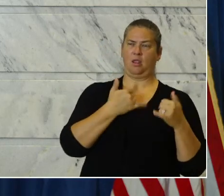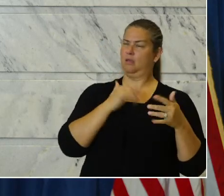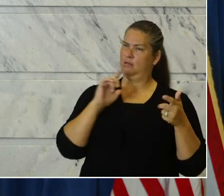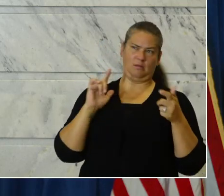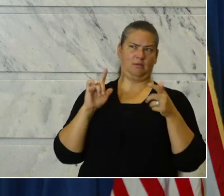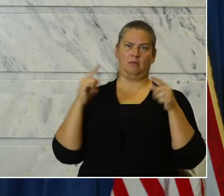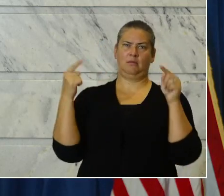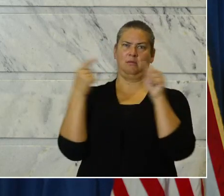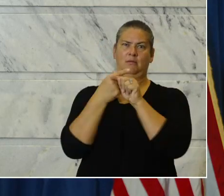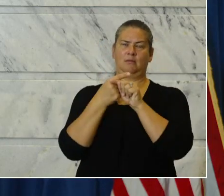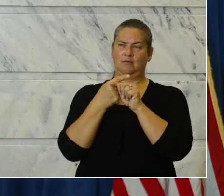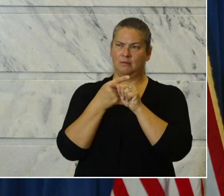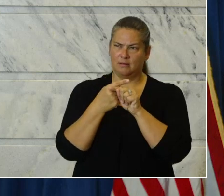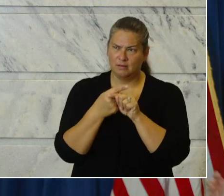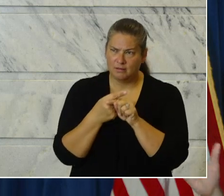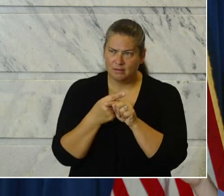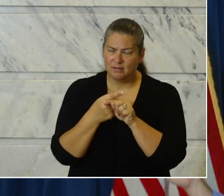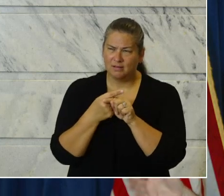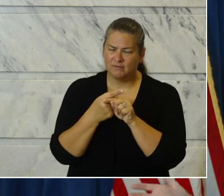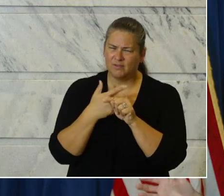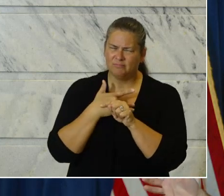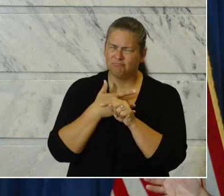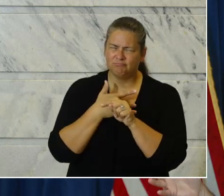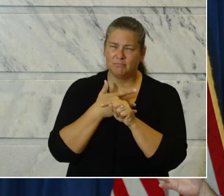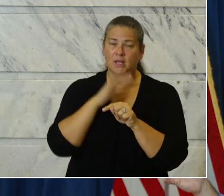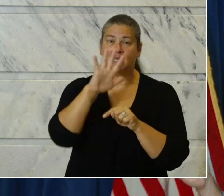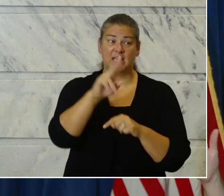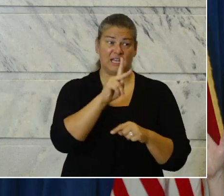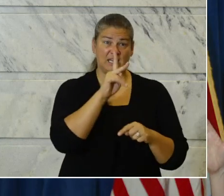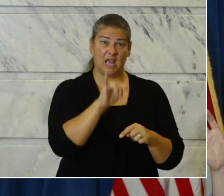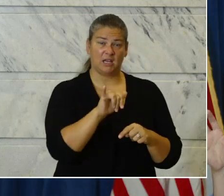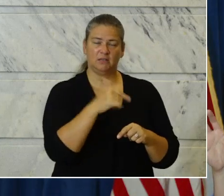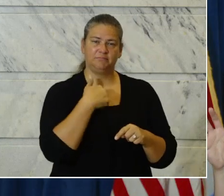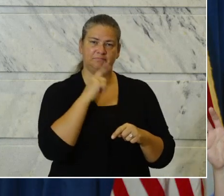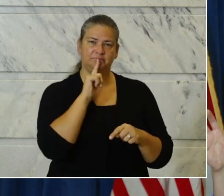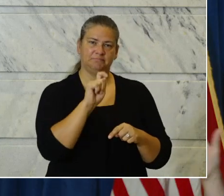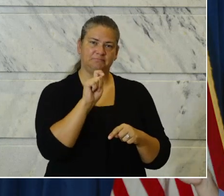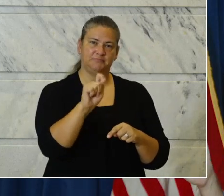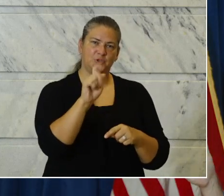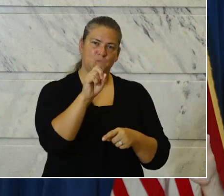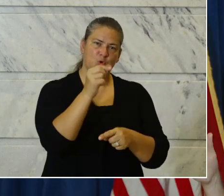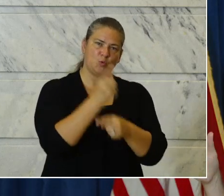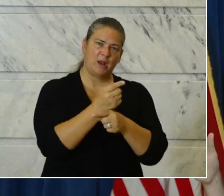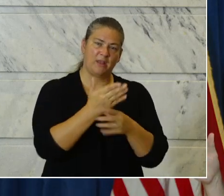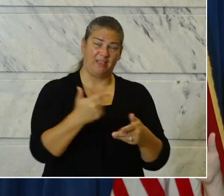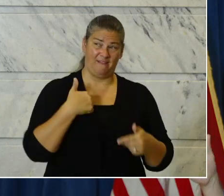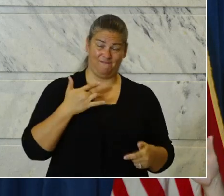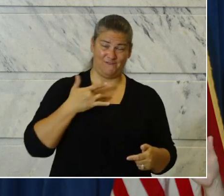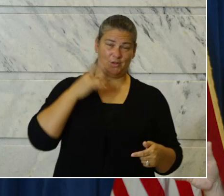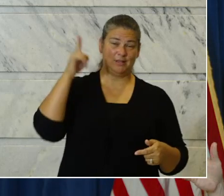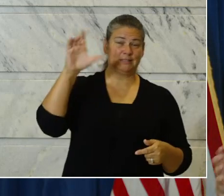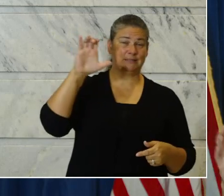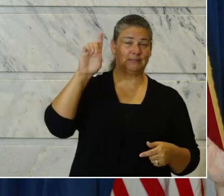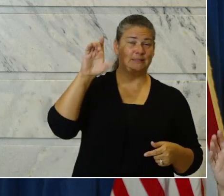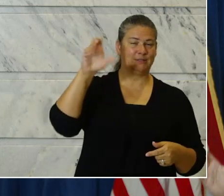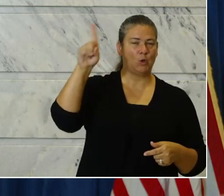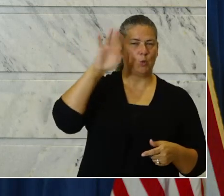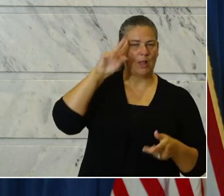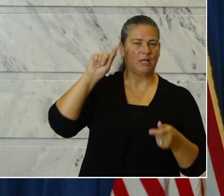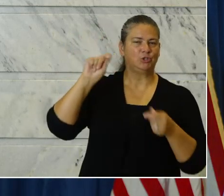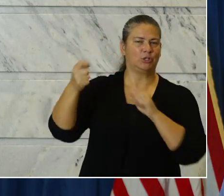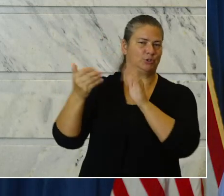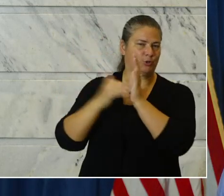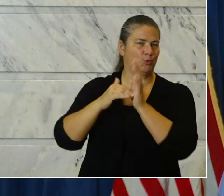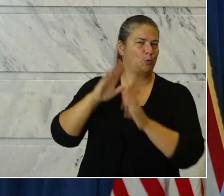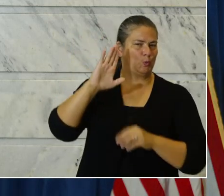going to still continue to do the right thing. I believe the CDC is going to change that new guidance. It